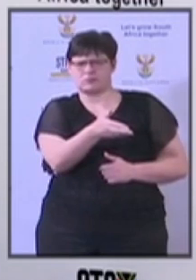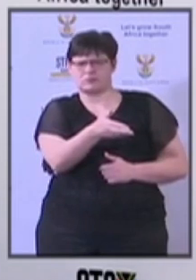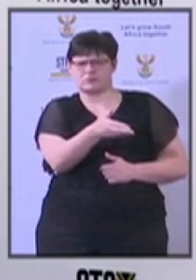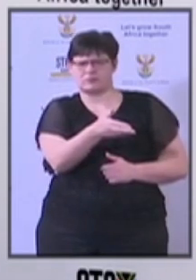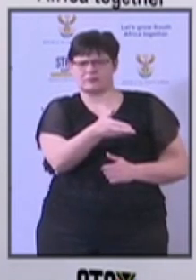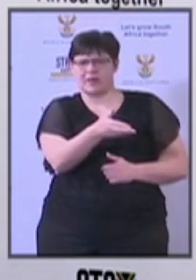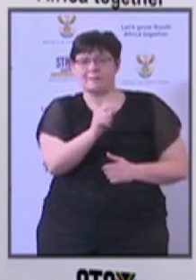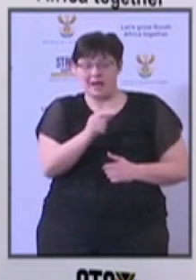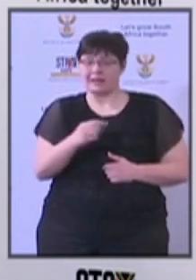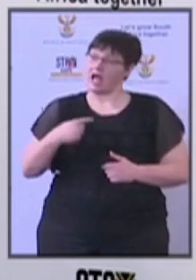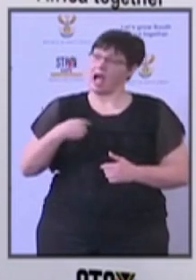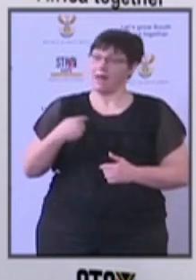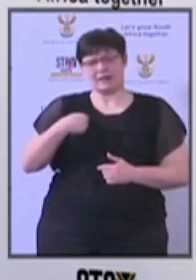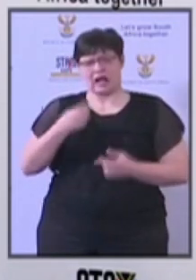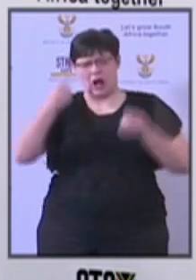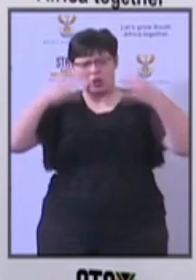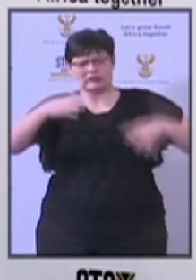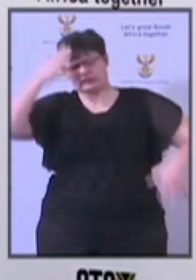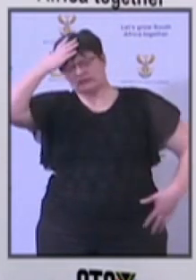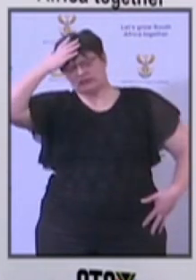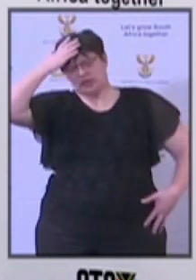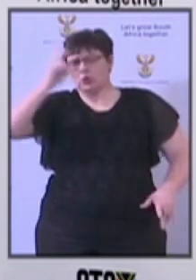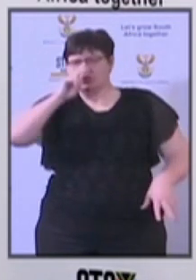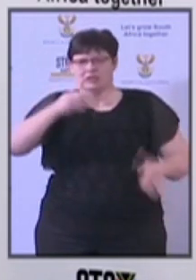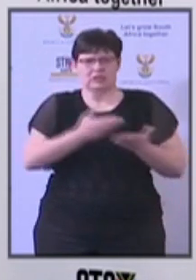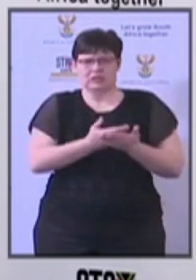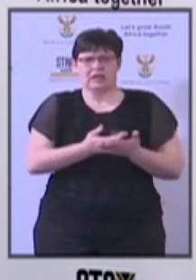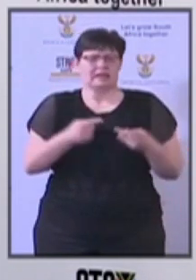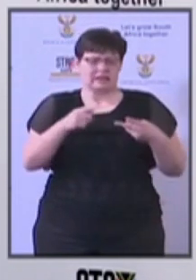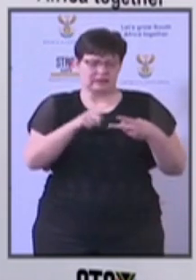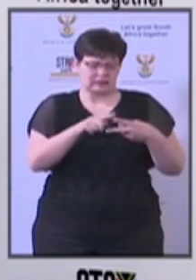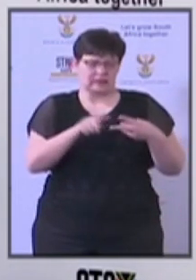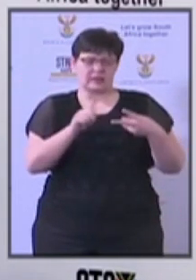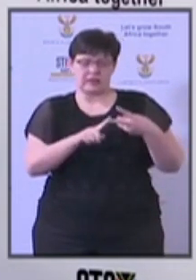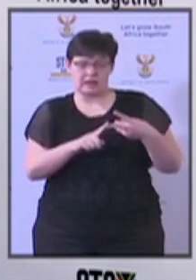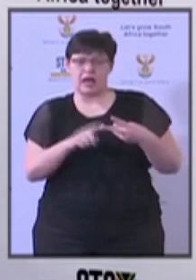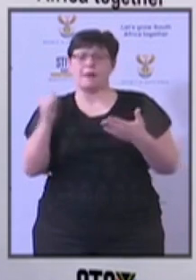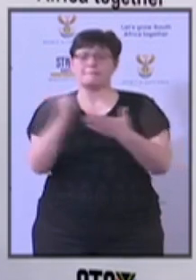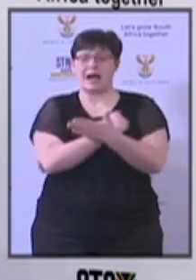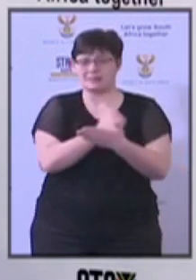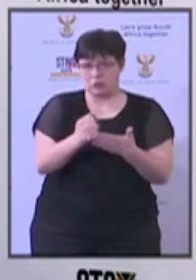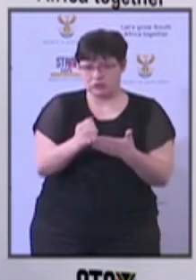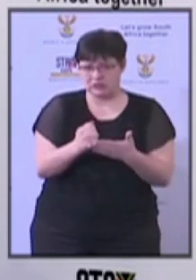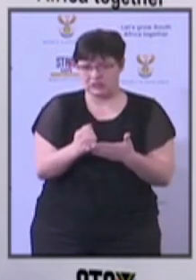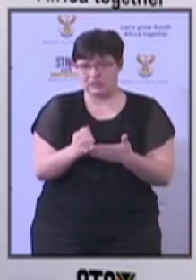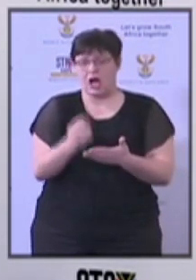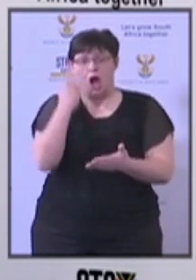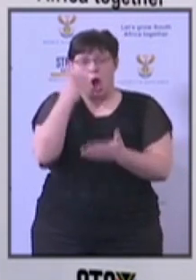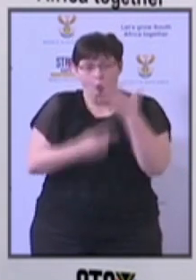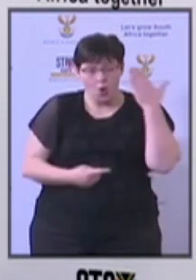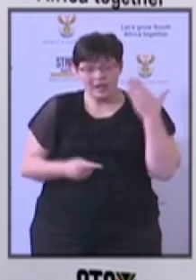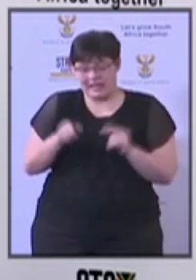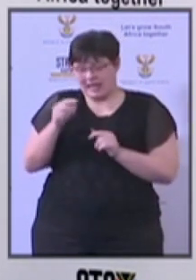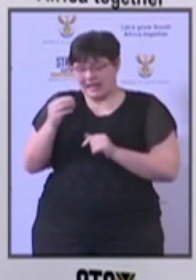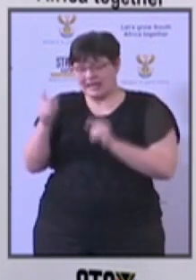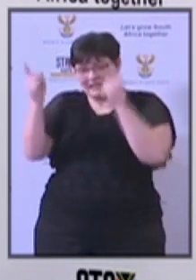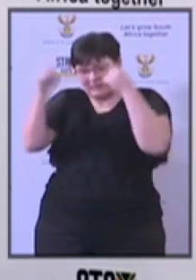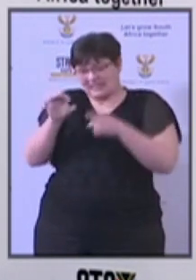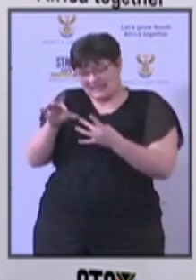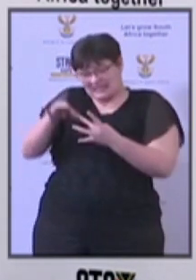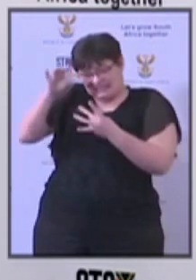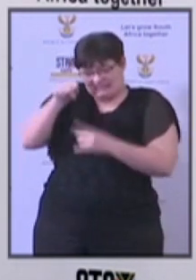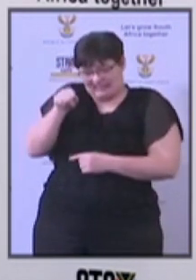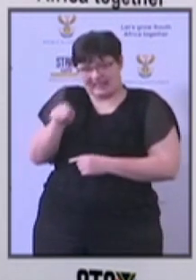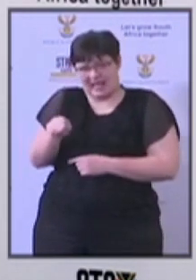you know, we are not yet issuing passports except for a specific group of people which I've mentioned earlier.